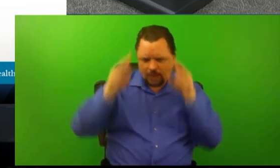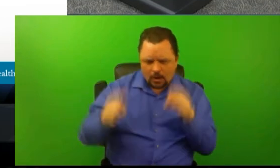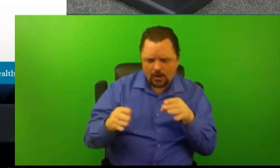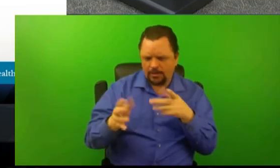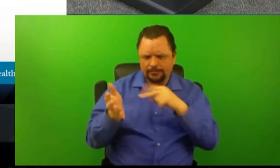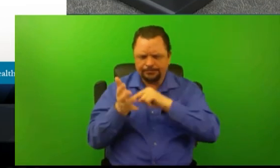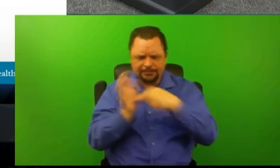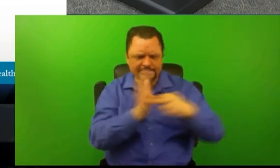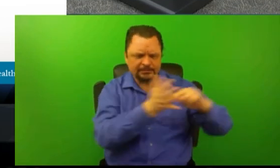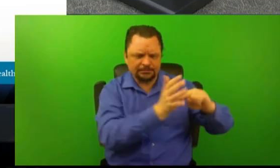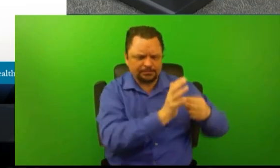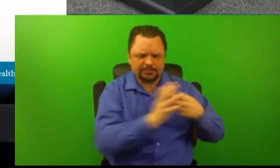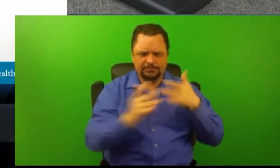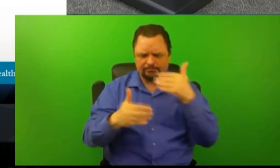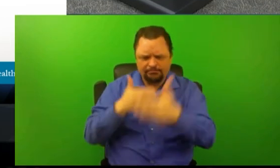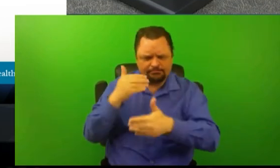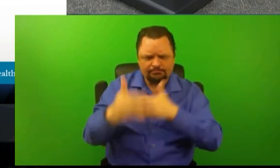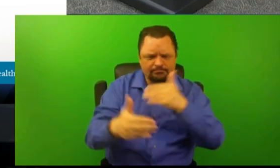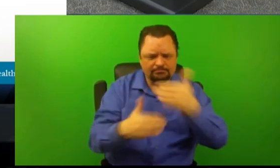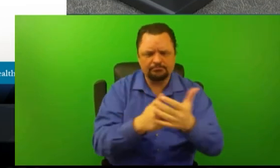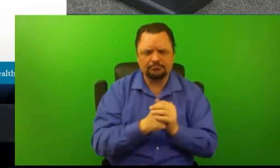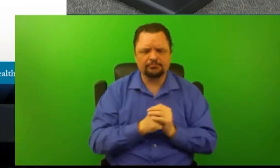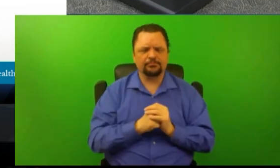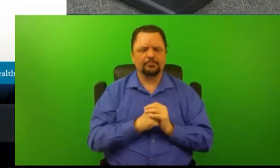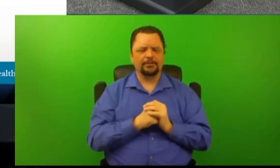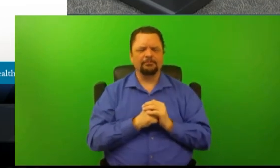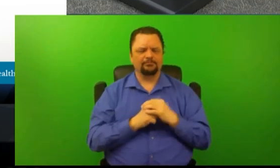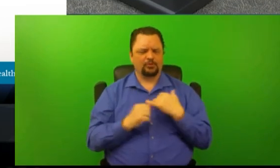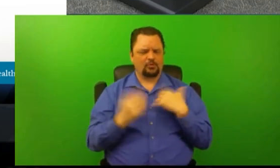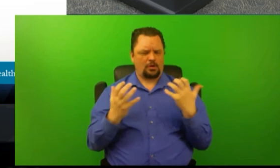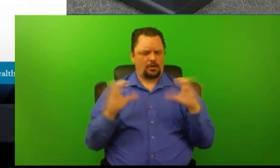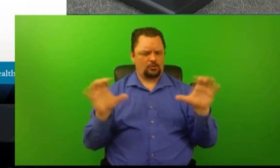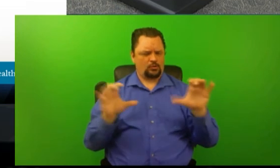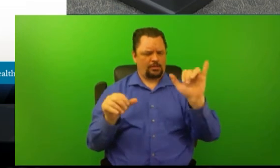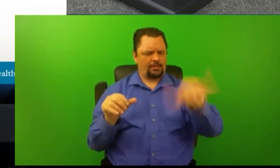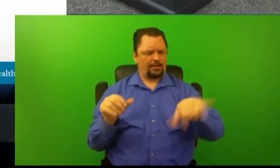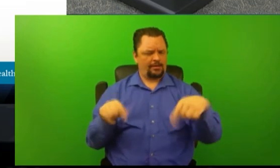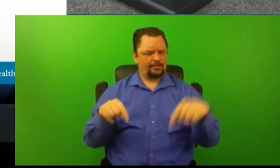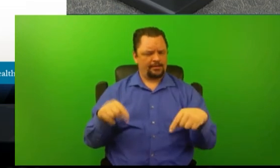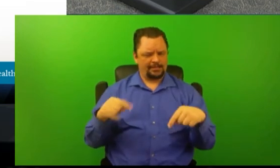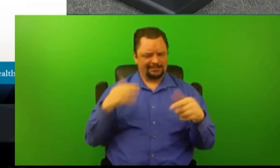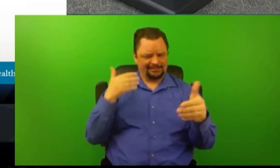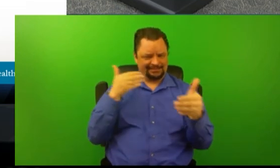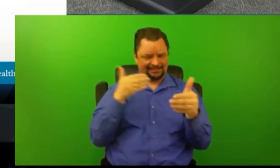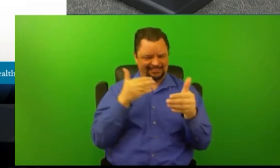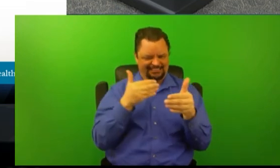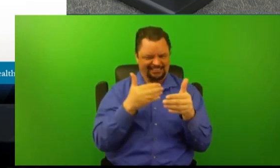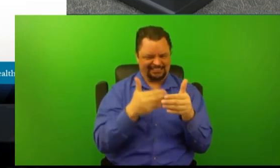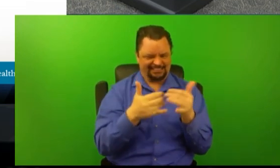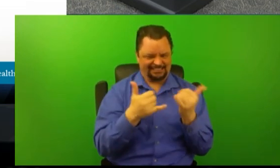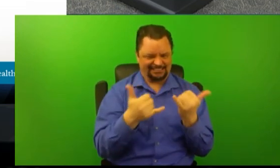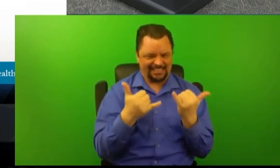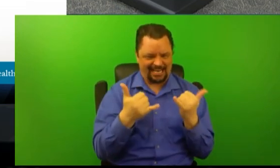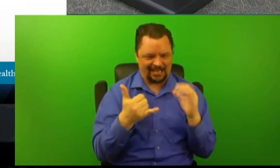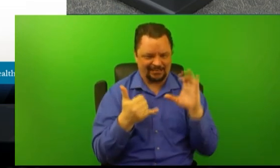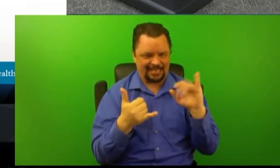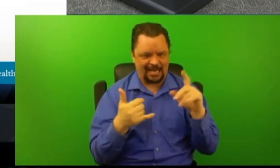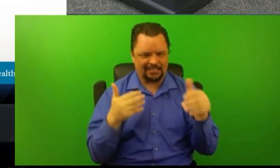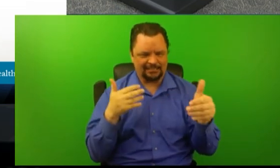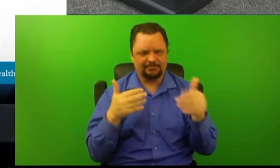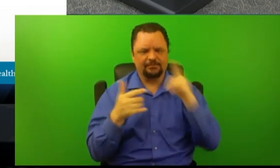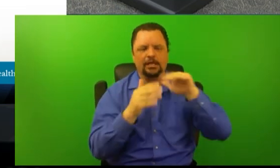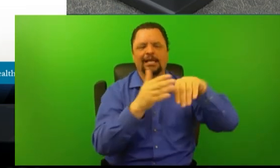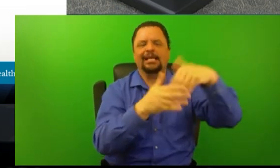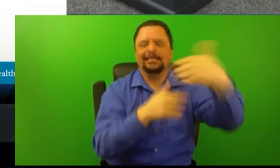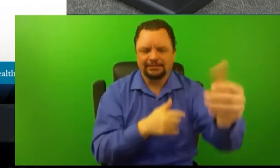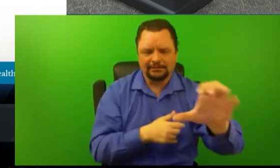we move toward not our current cycle that we're approaching, but the following one. A little bit about how we find that alignment